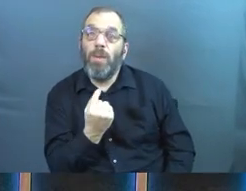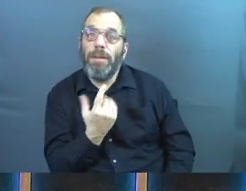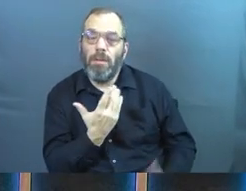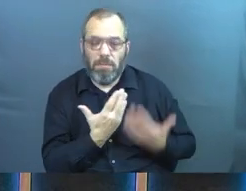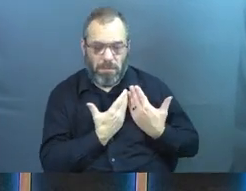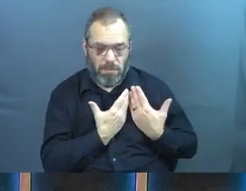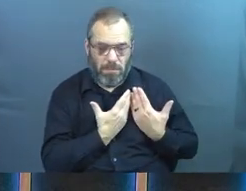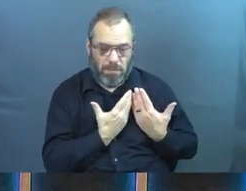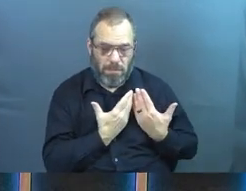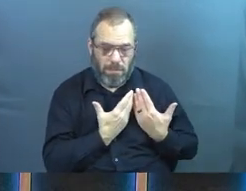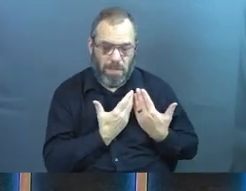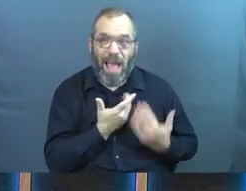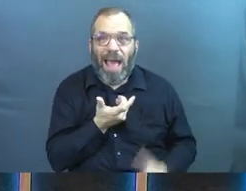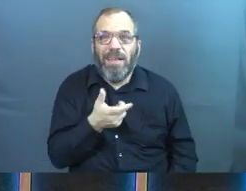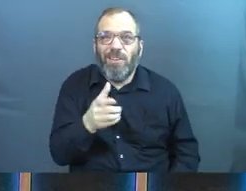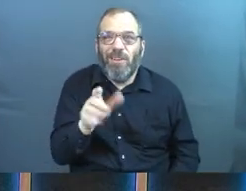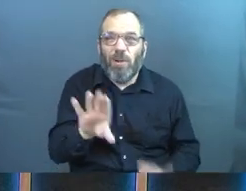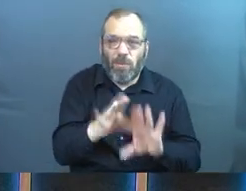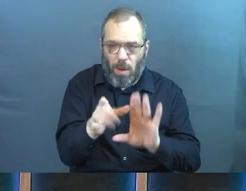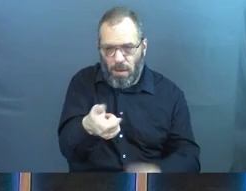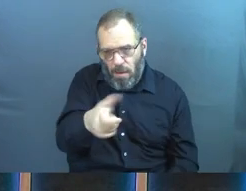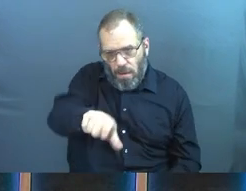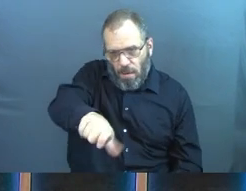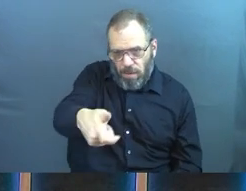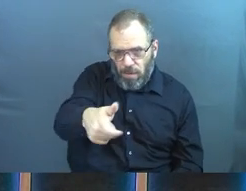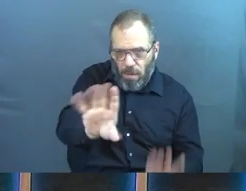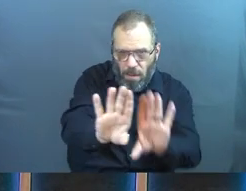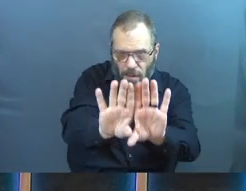is turn the doorknob, let him in.